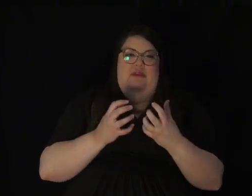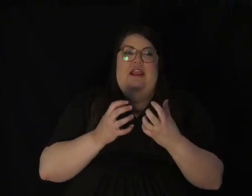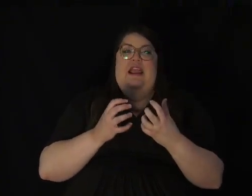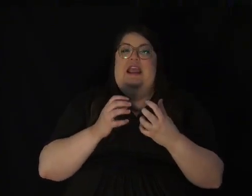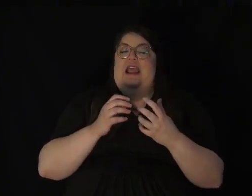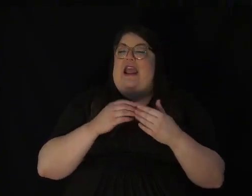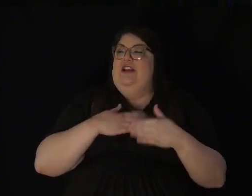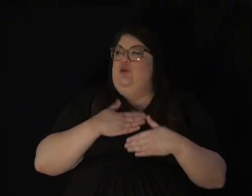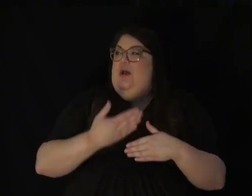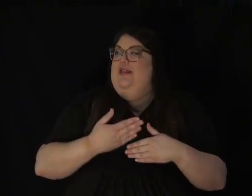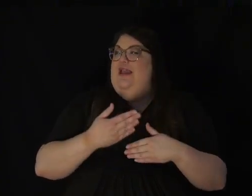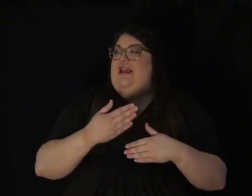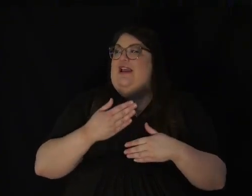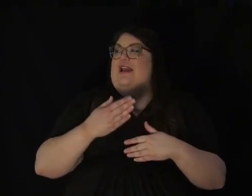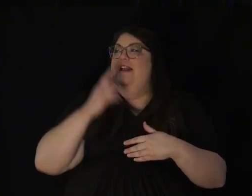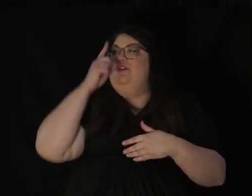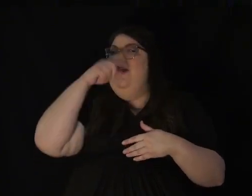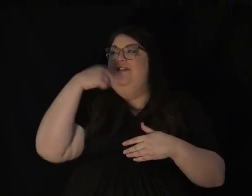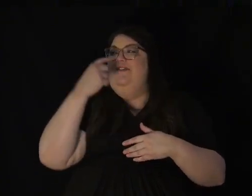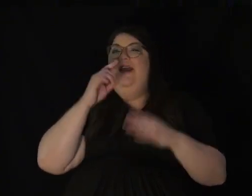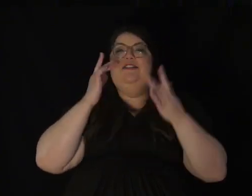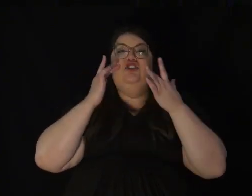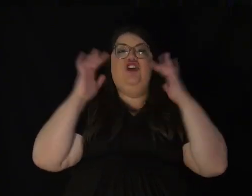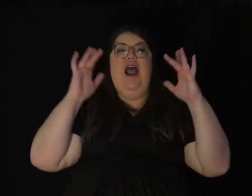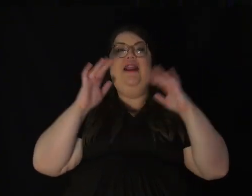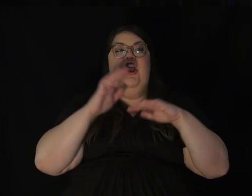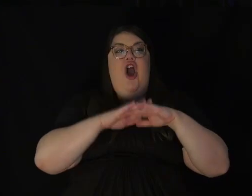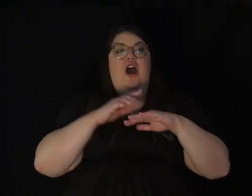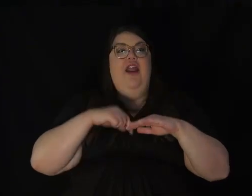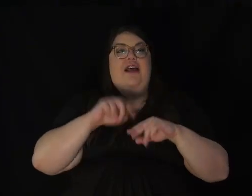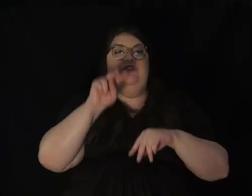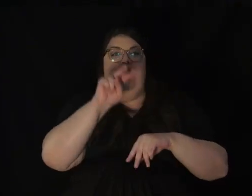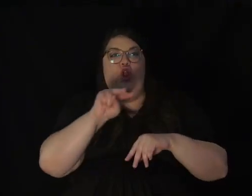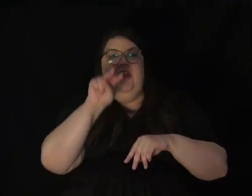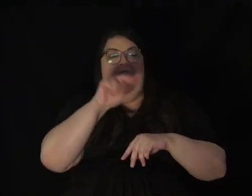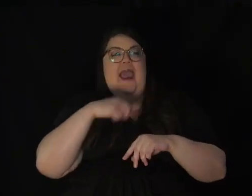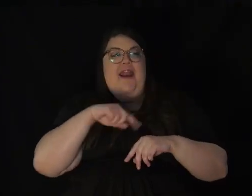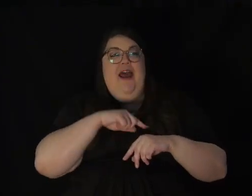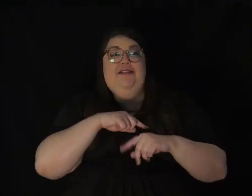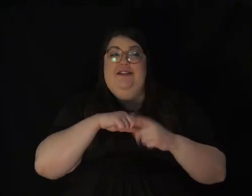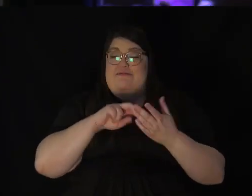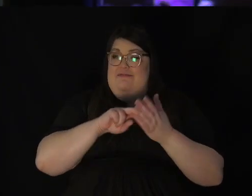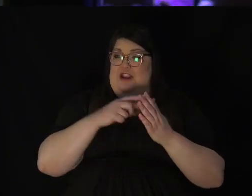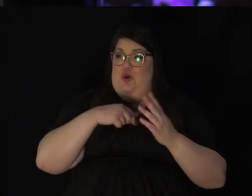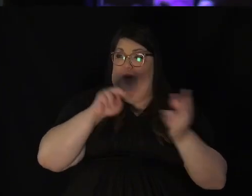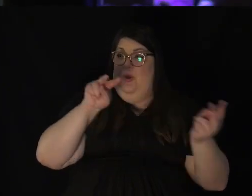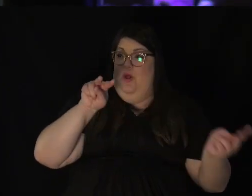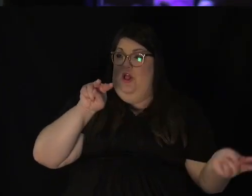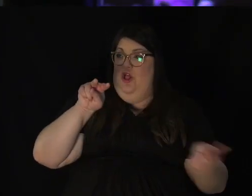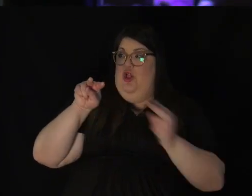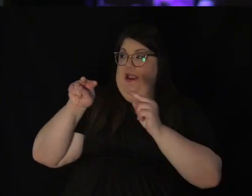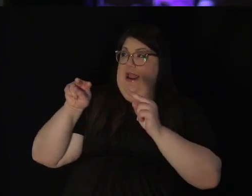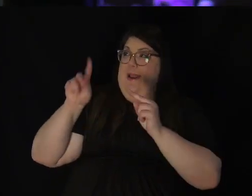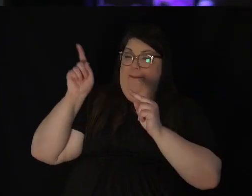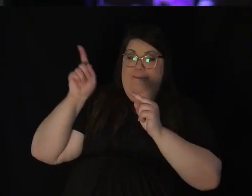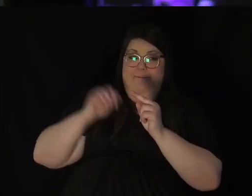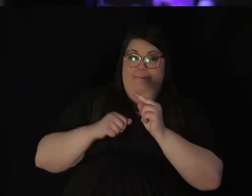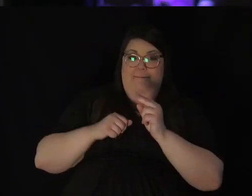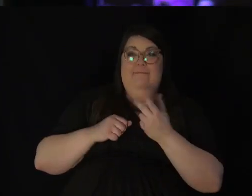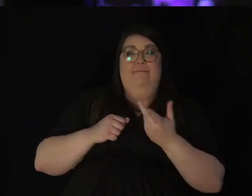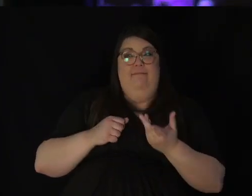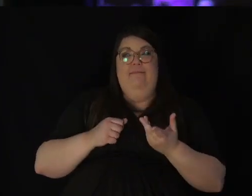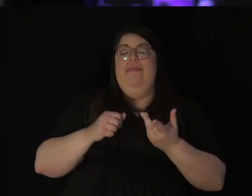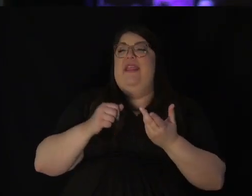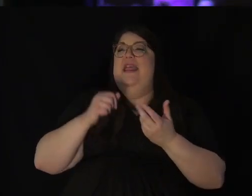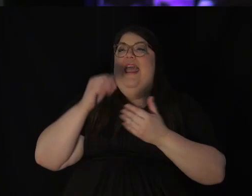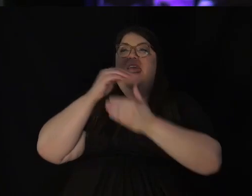his face on us, to look intently at us. Will we look at him? You know, in heaven, everyone